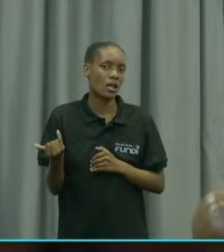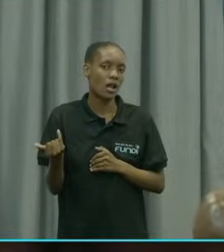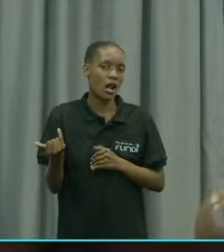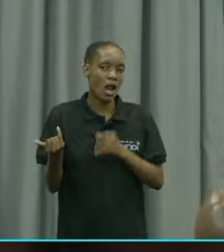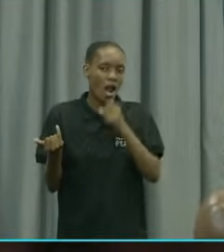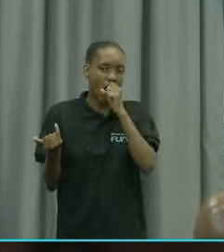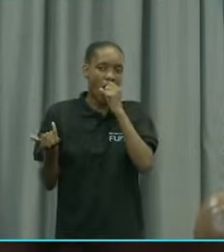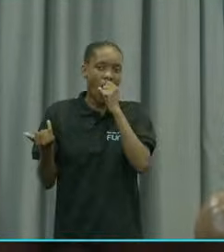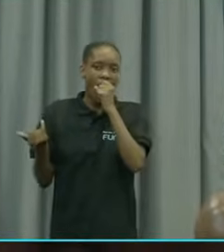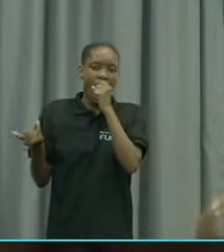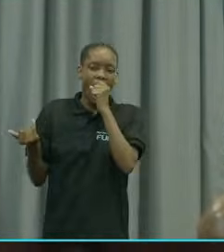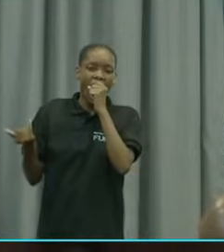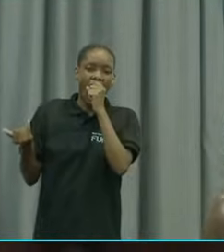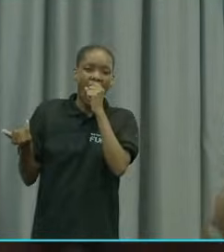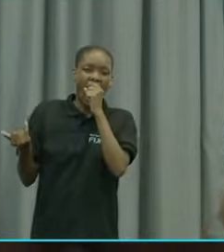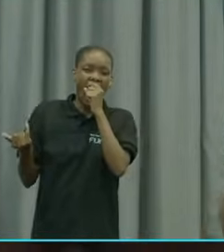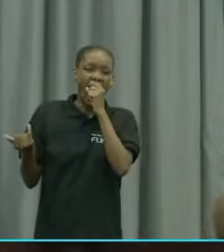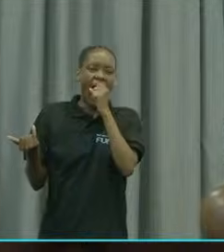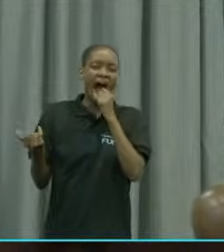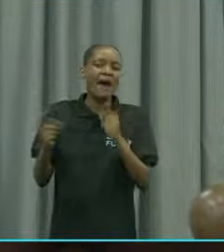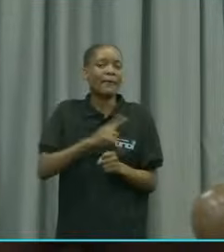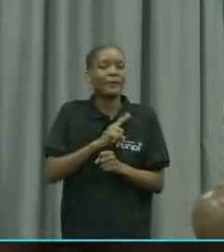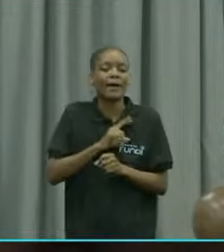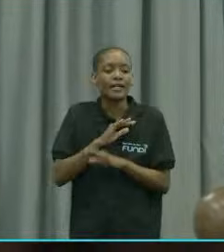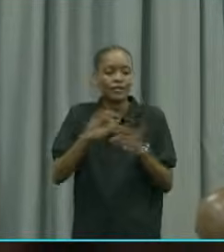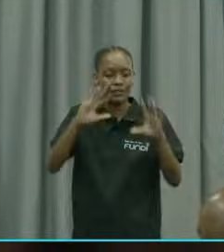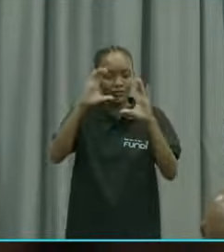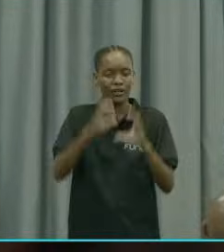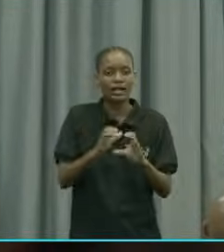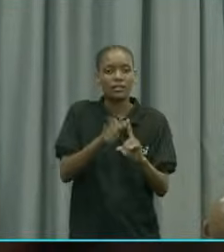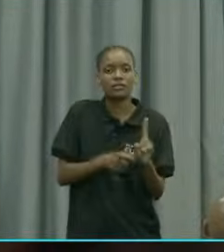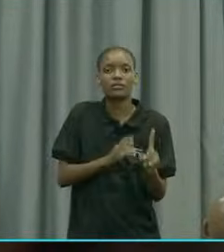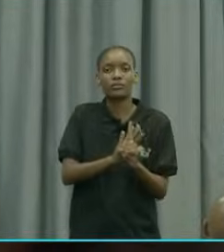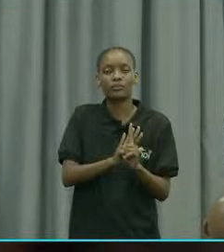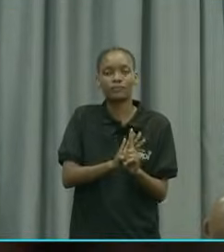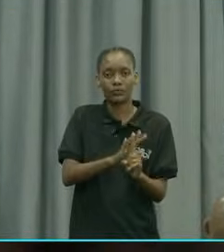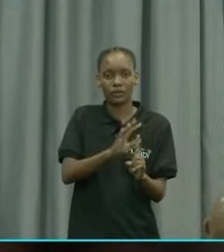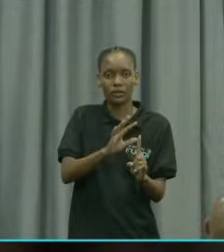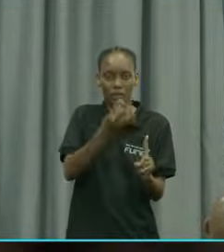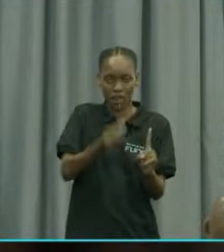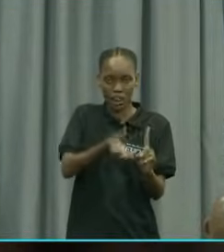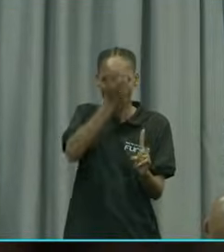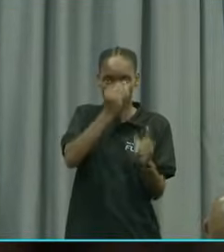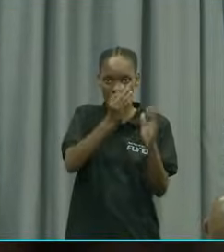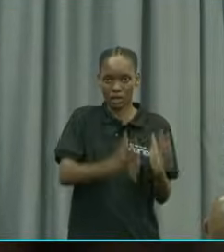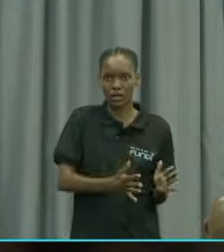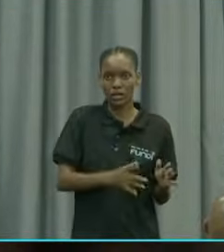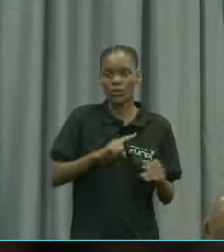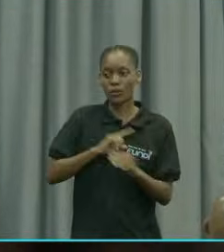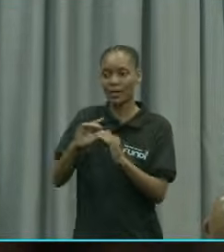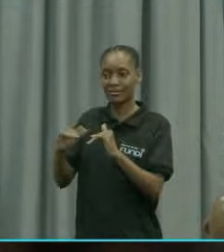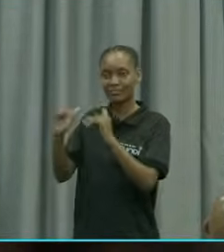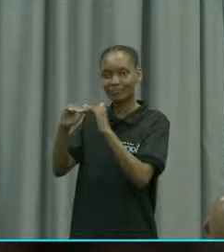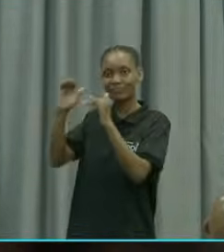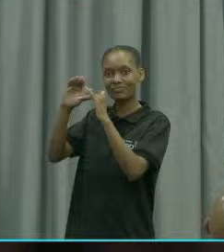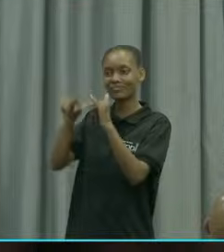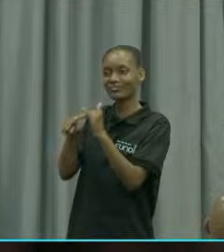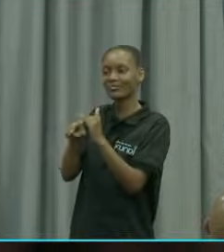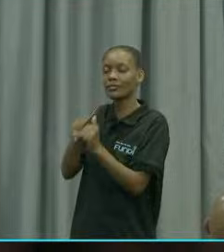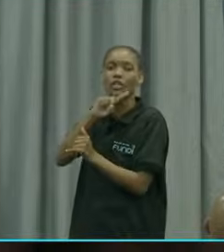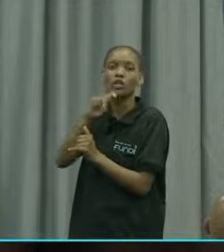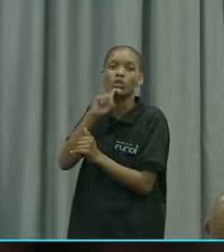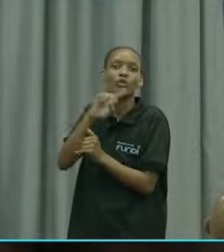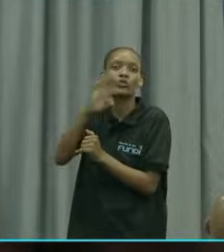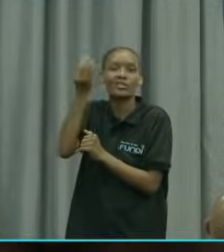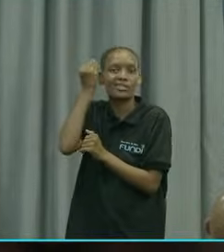why don't we move towards that? Because the quintiling system is based on the data that is not there, which